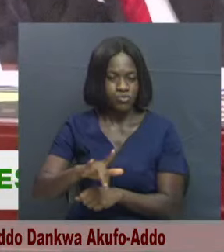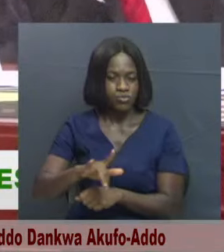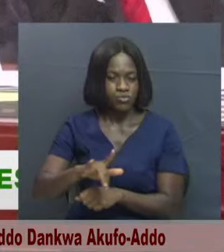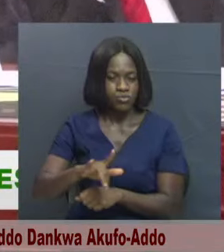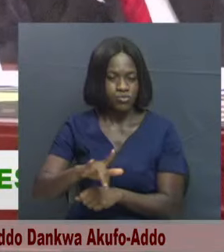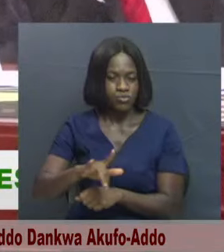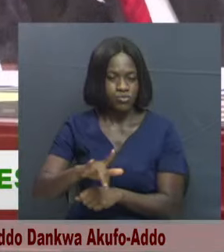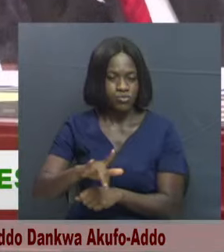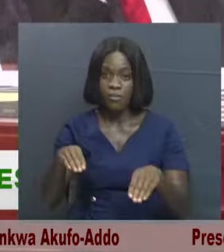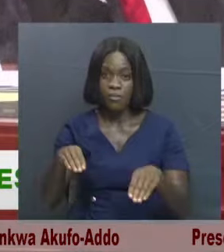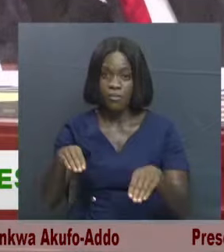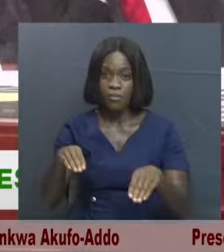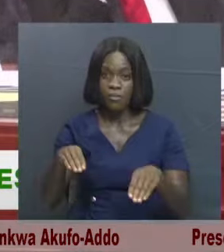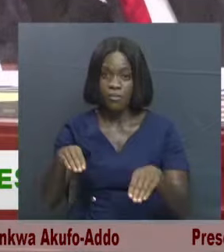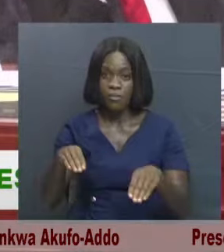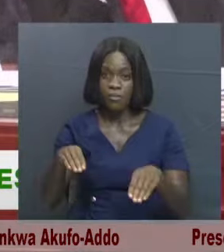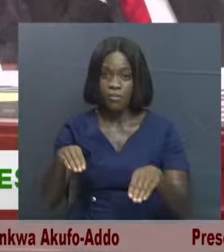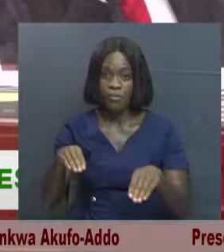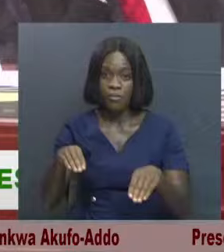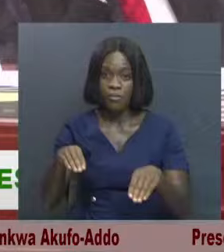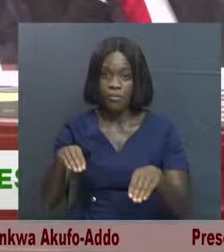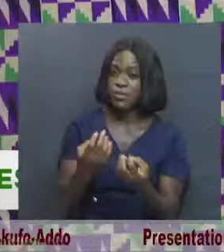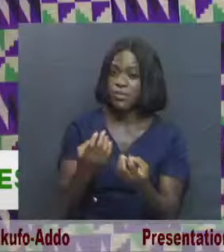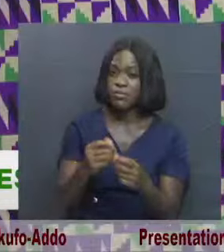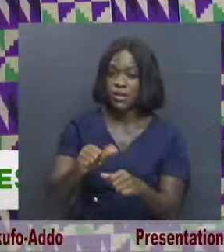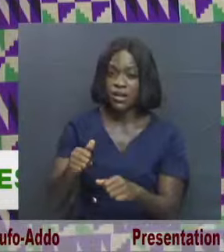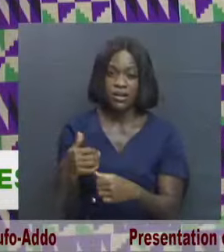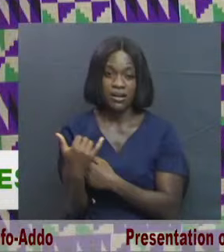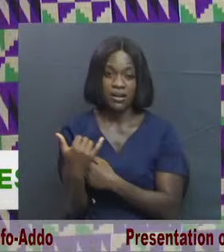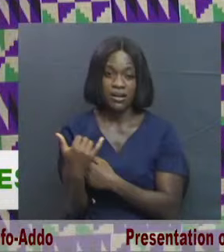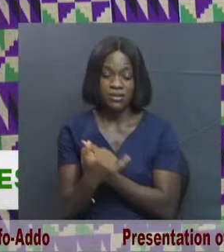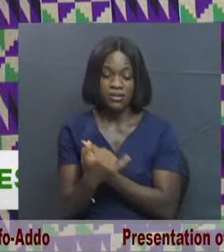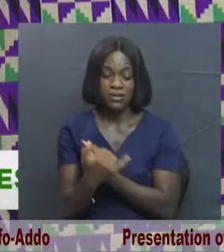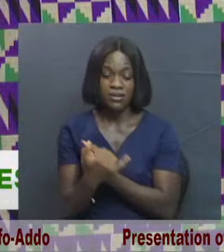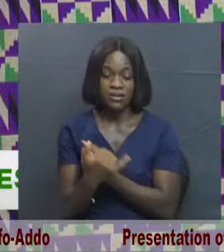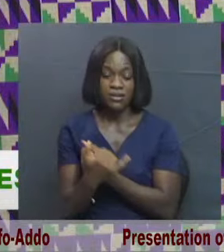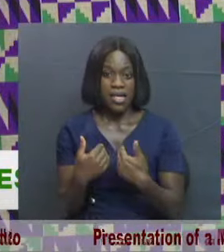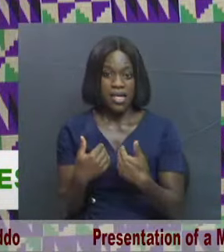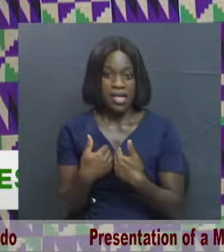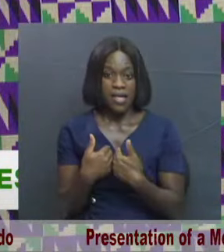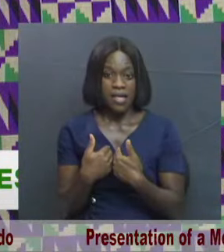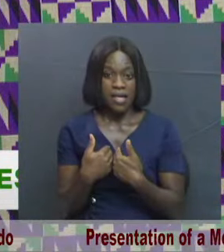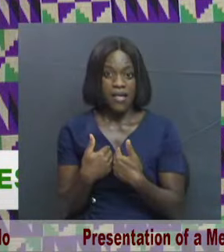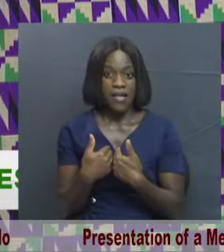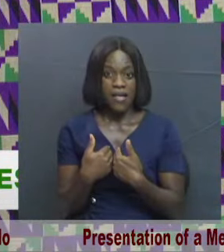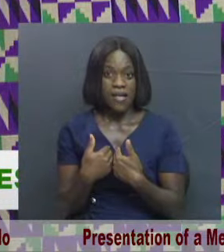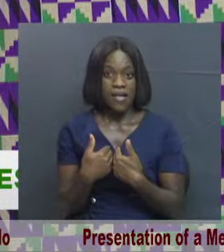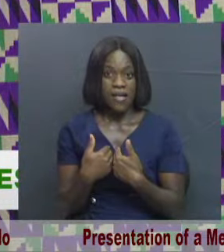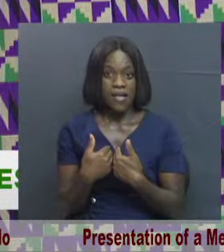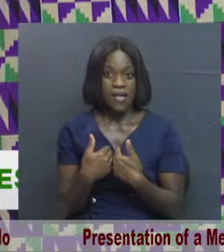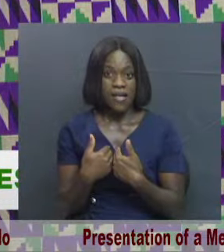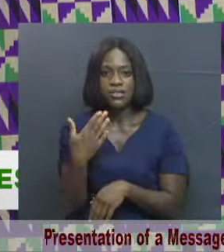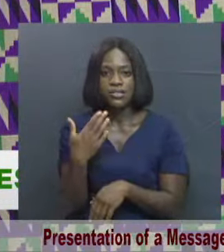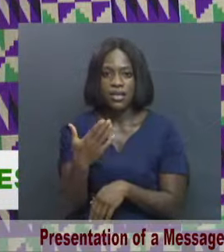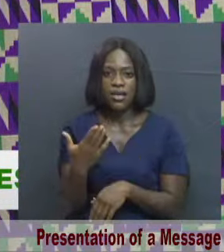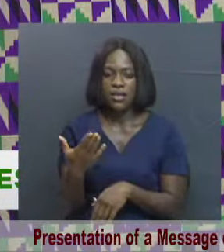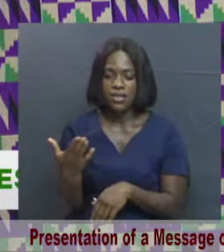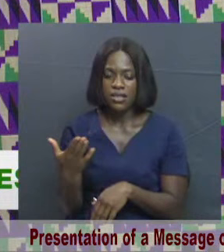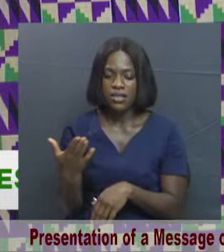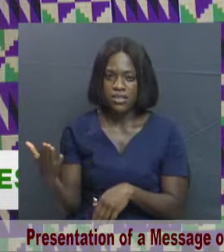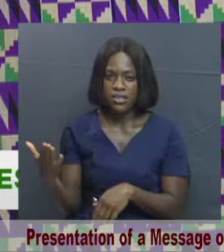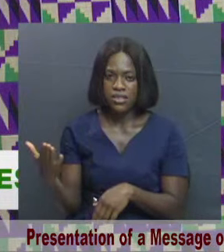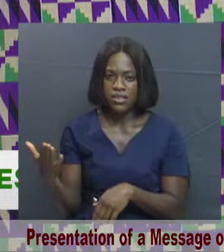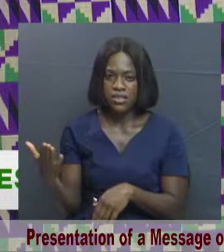celebrating than many other Ganan companies now have set their hor Horizons Way Beyond the shores of our